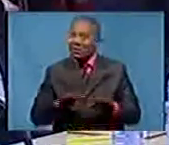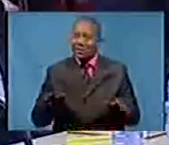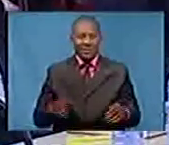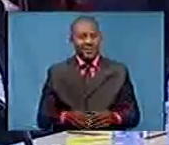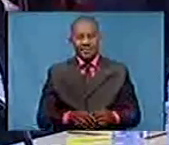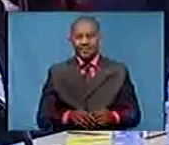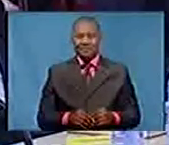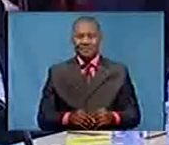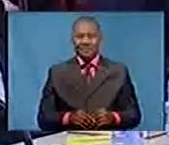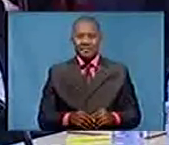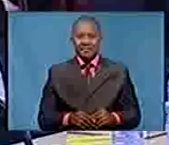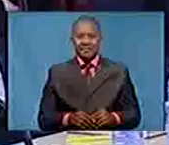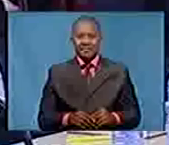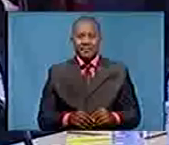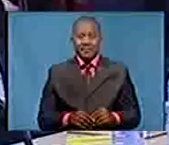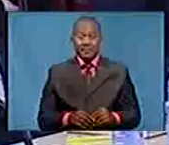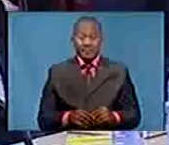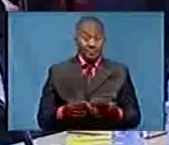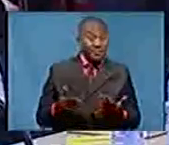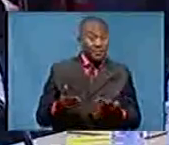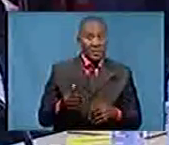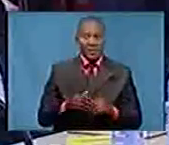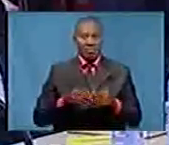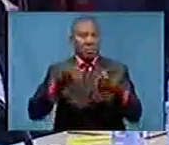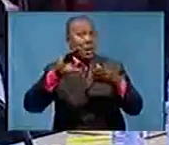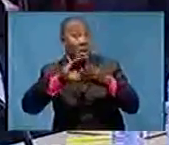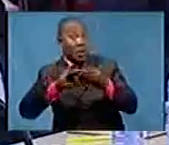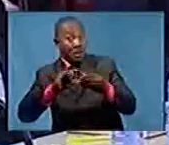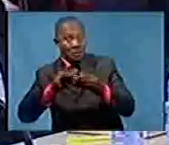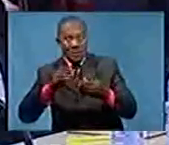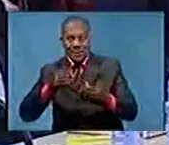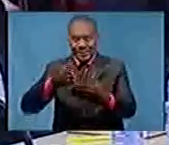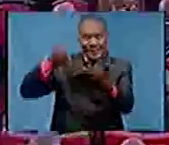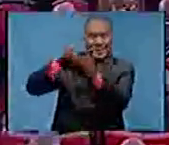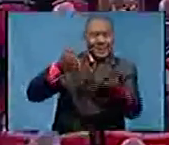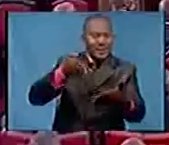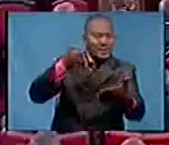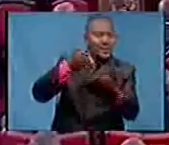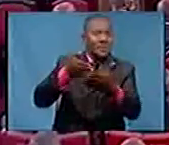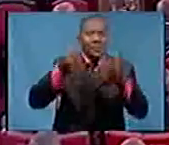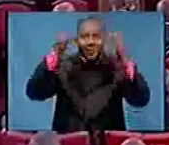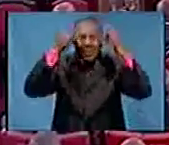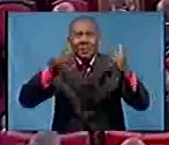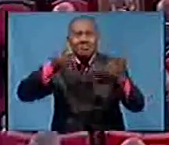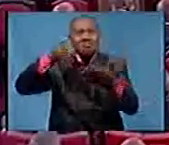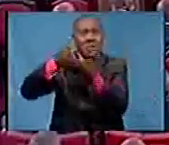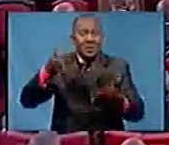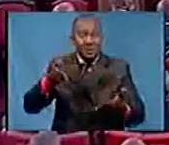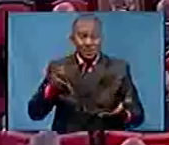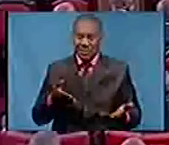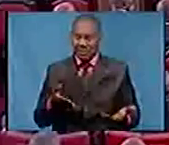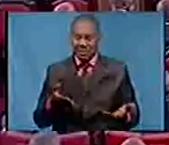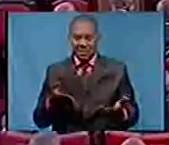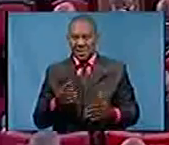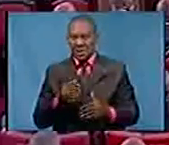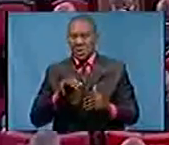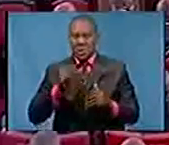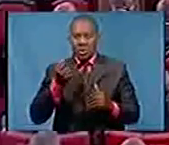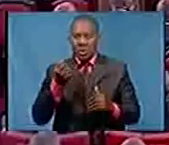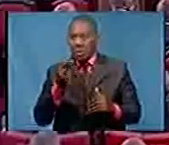justice. They do not use words or phrases to attack judges personally. Do not describe a judge in a manner that